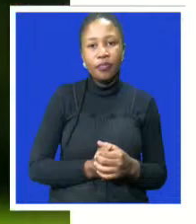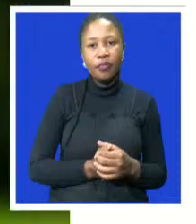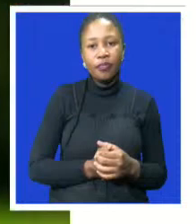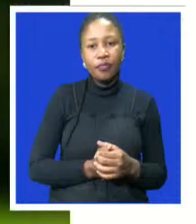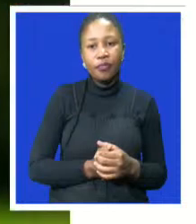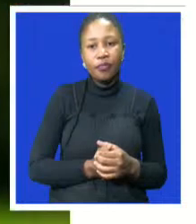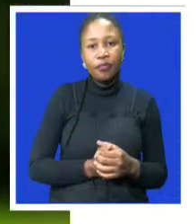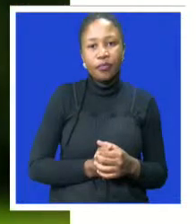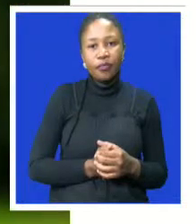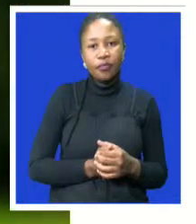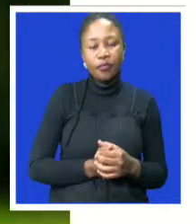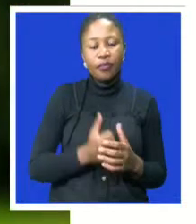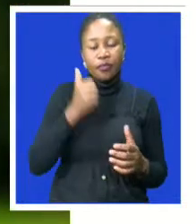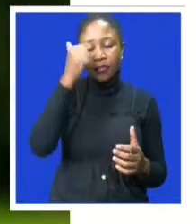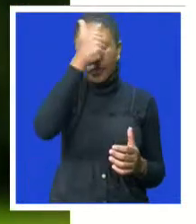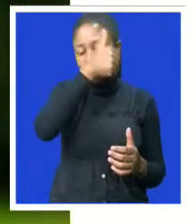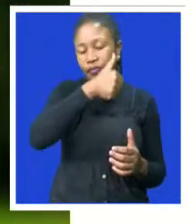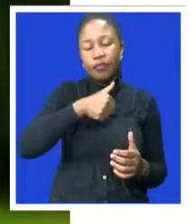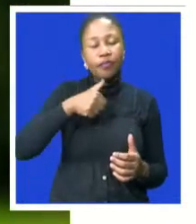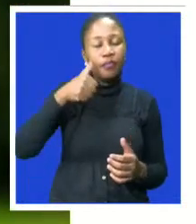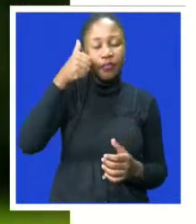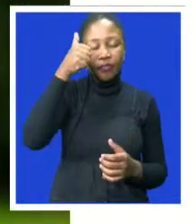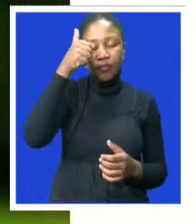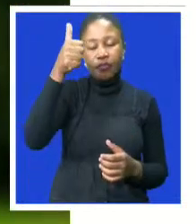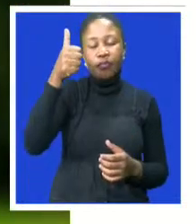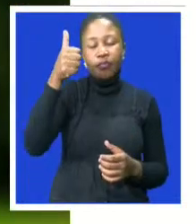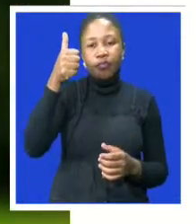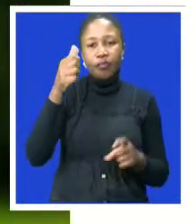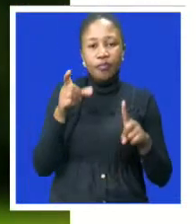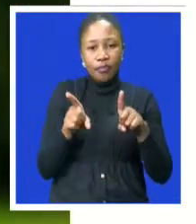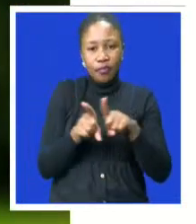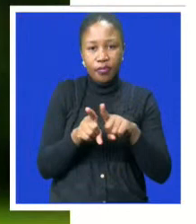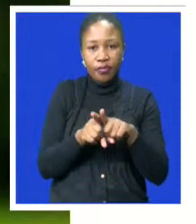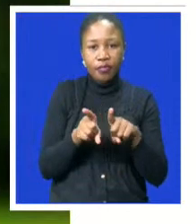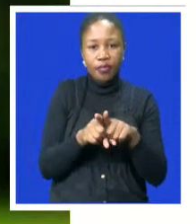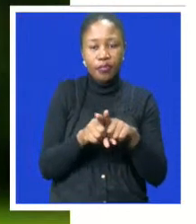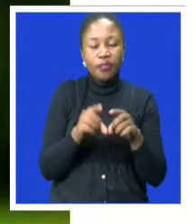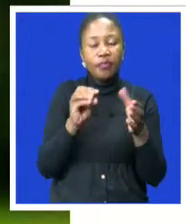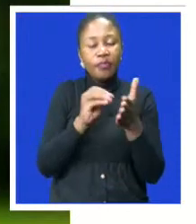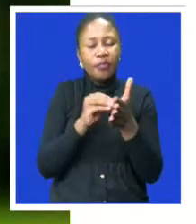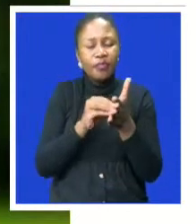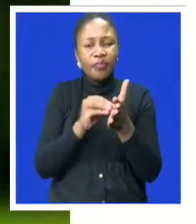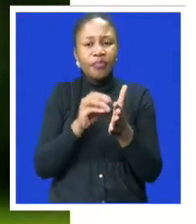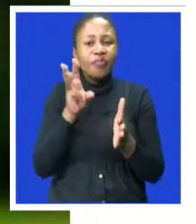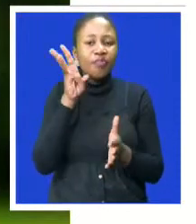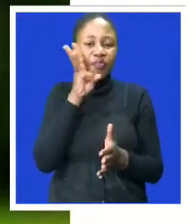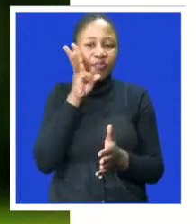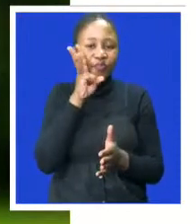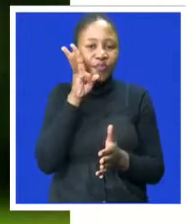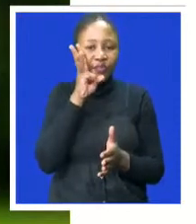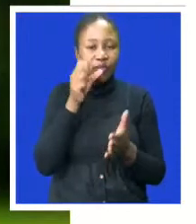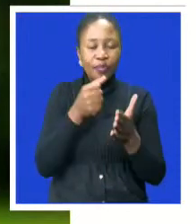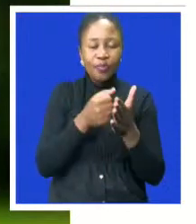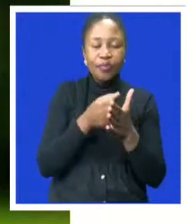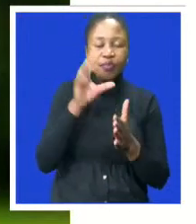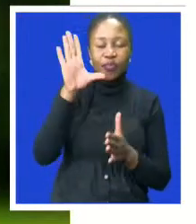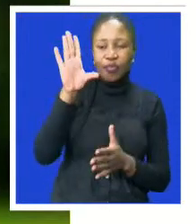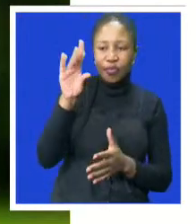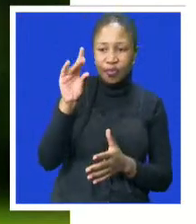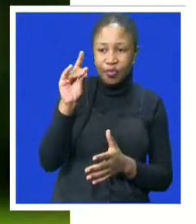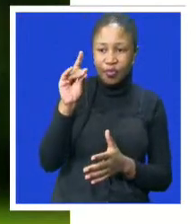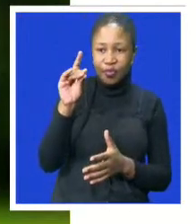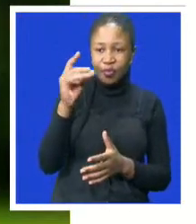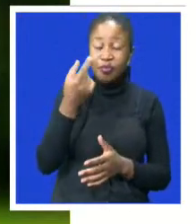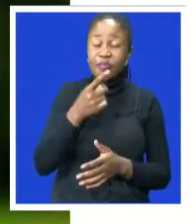God also, he does not only provide water for animals, but I'm sure you